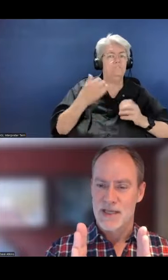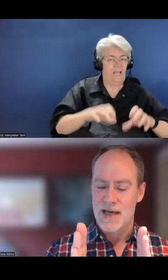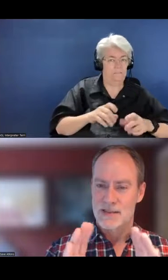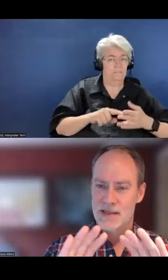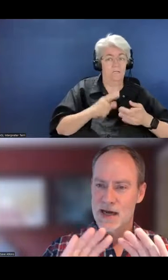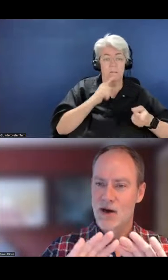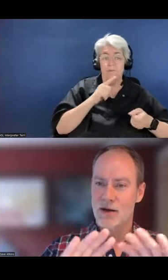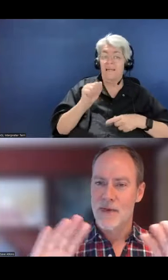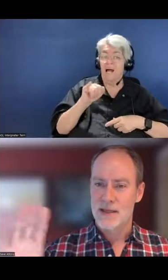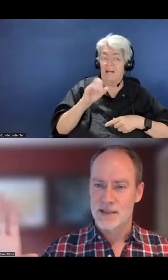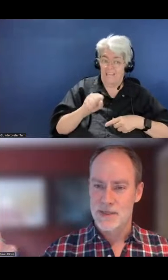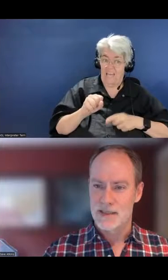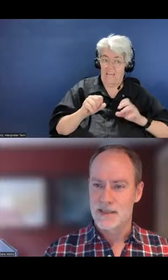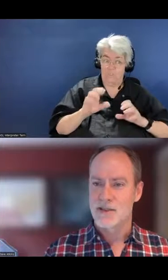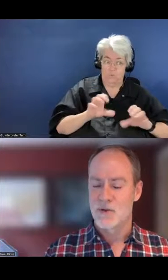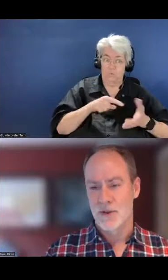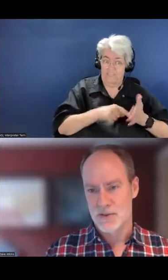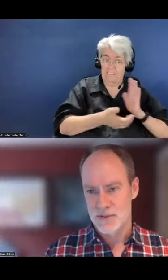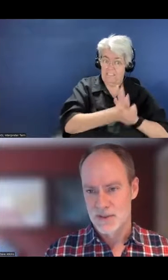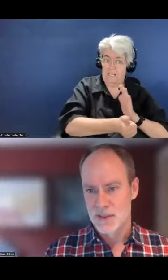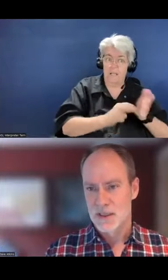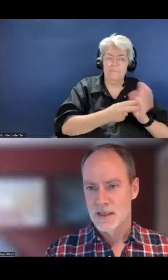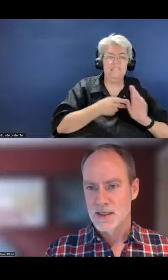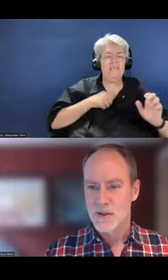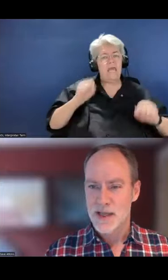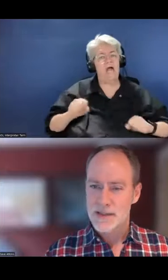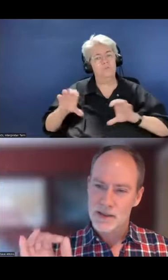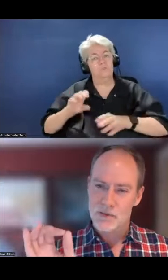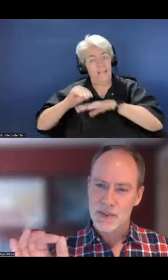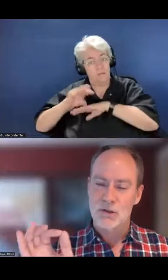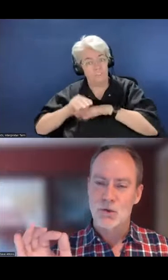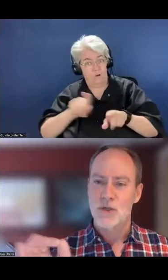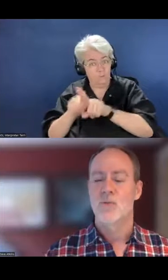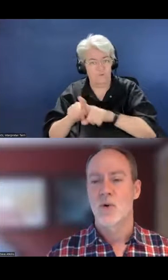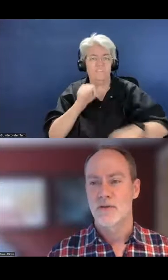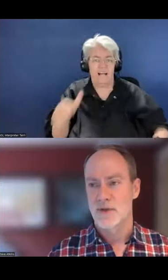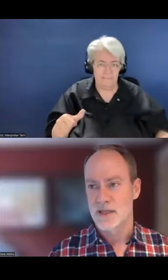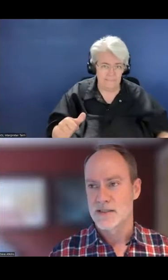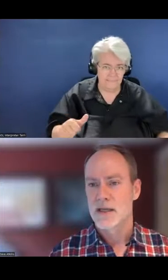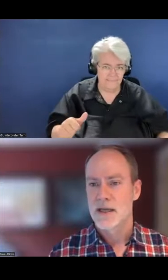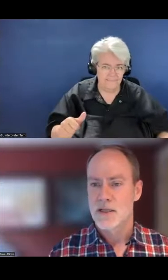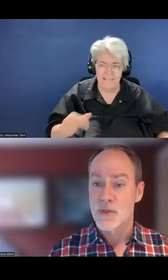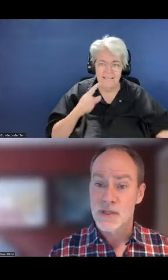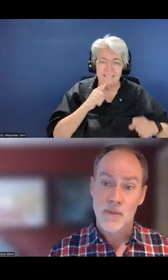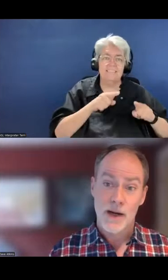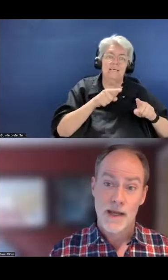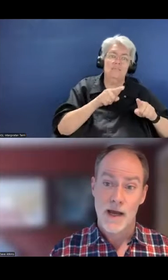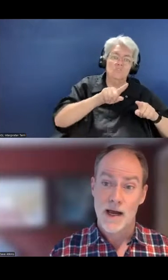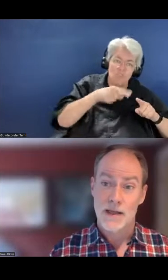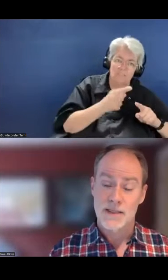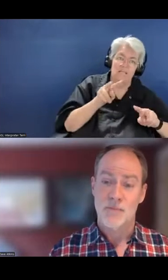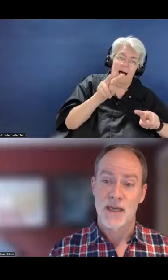specific task does not automatically mean it can do others. And so that's really a critical point for us as we think